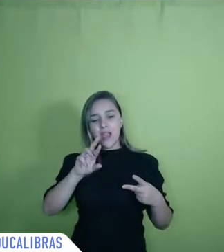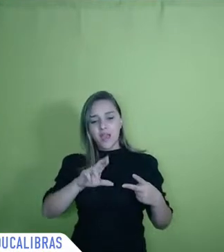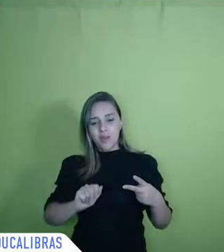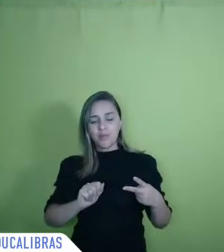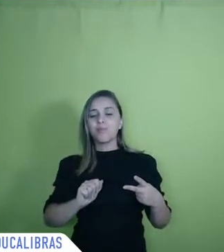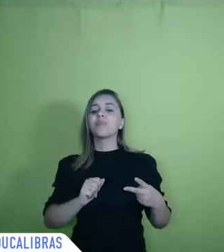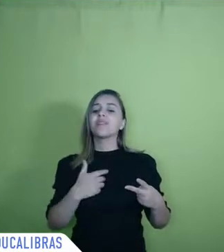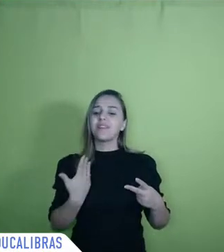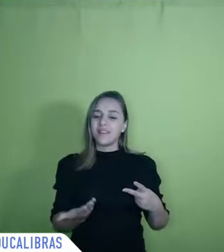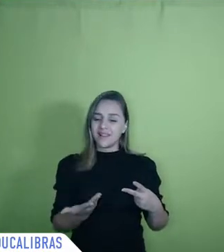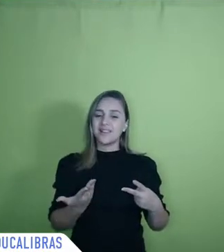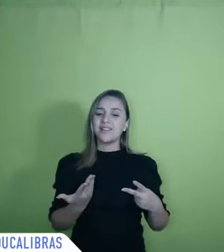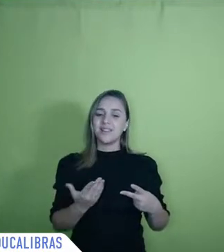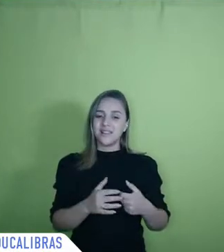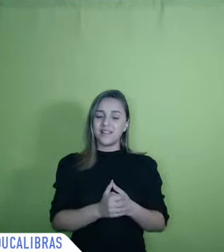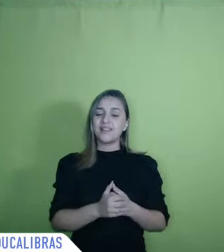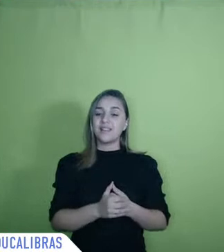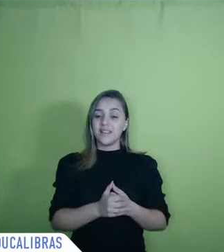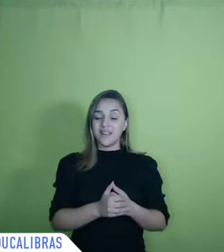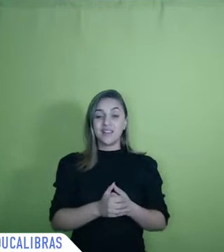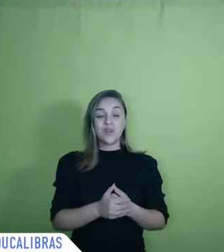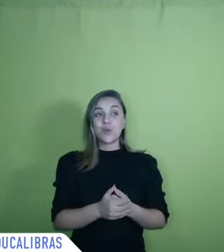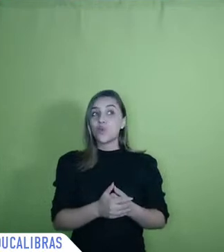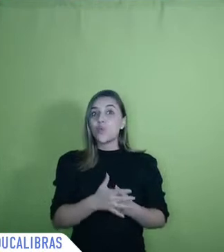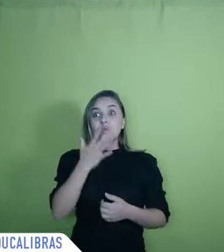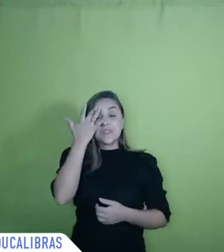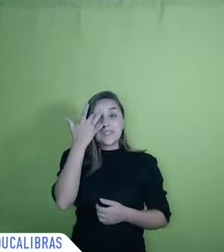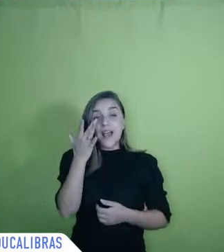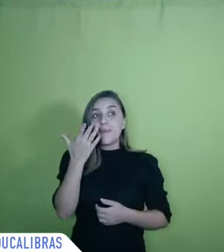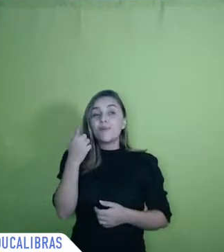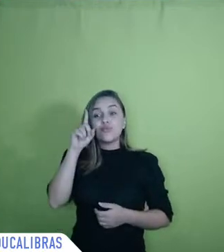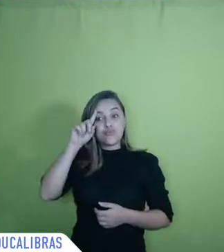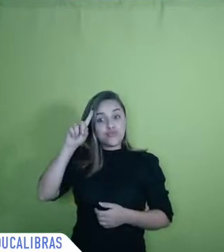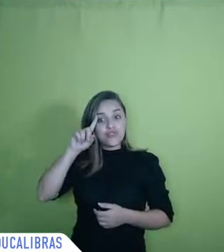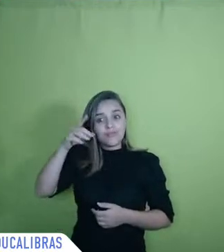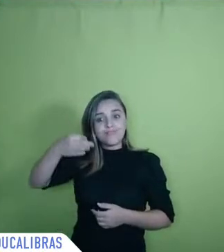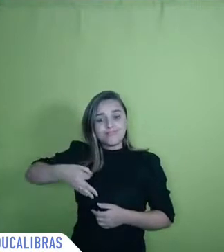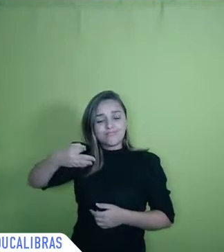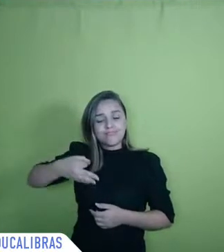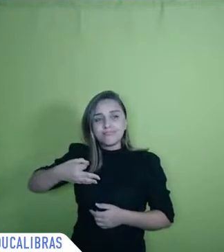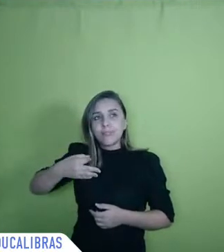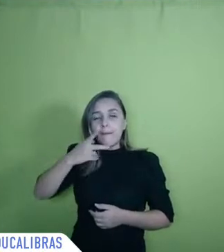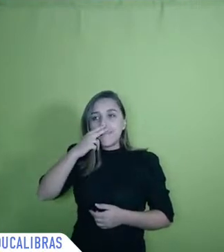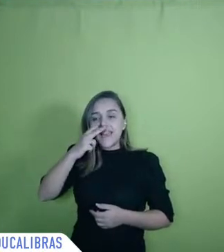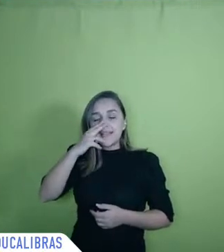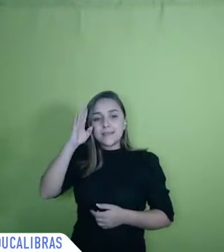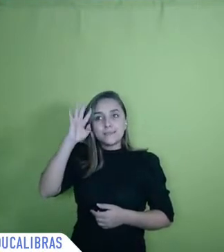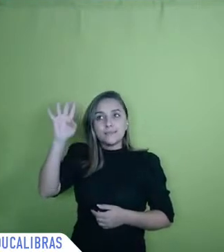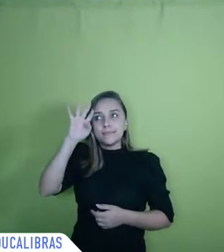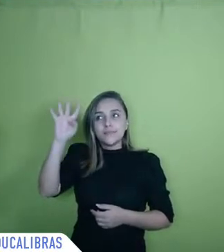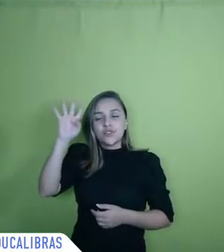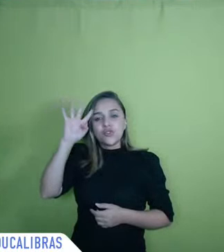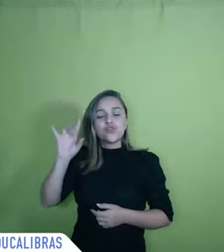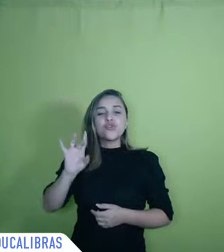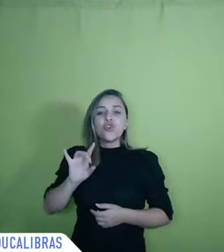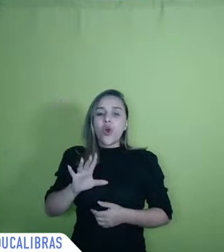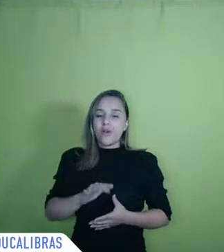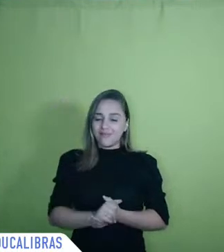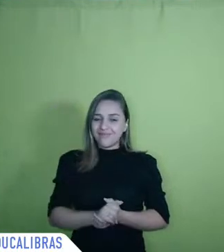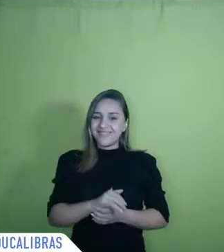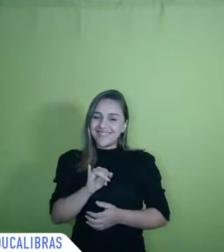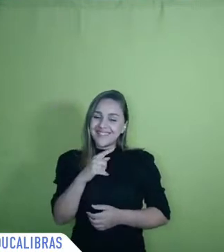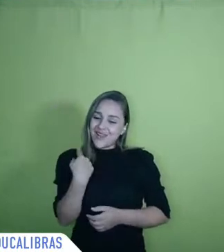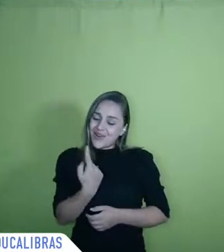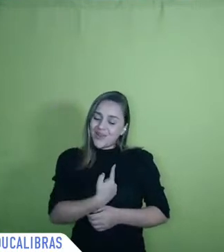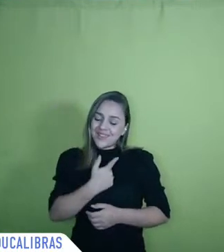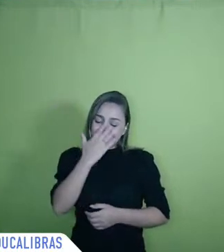and Marc. Of course, it's hard to set a date, and that would be something like